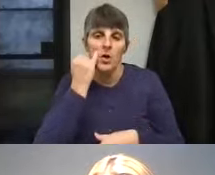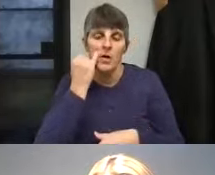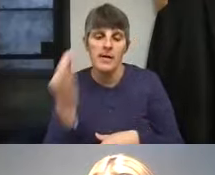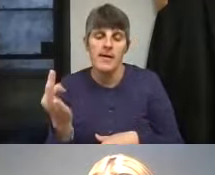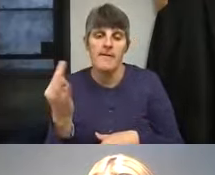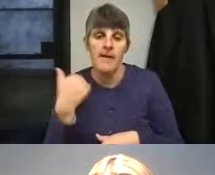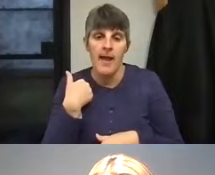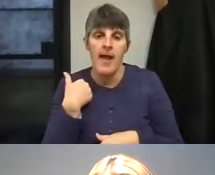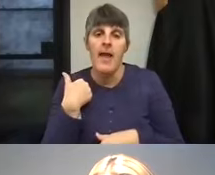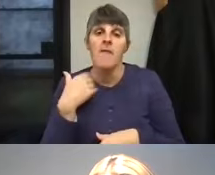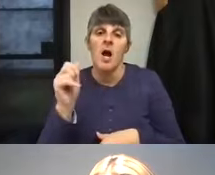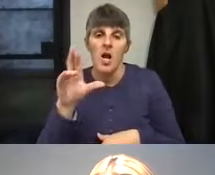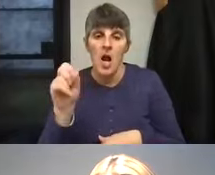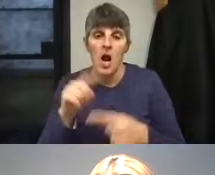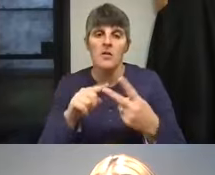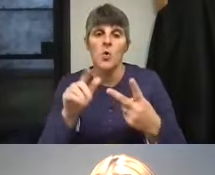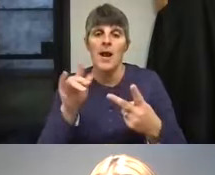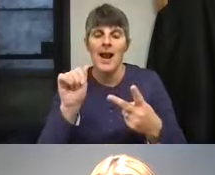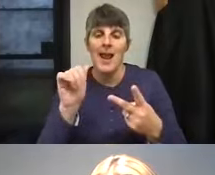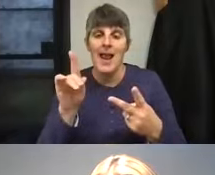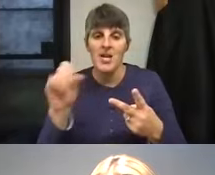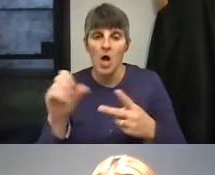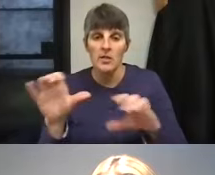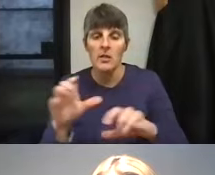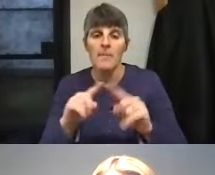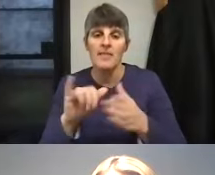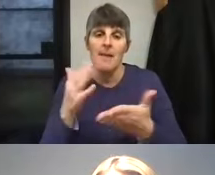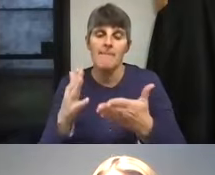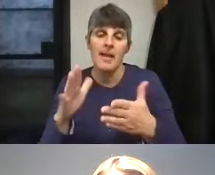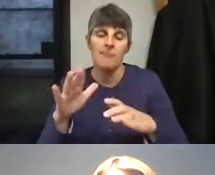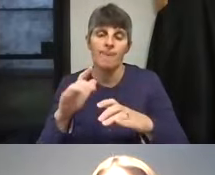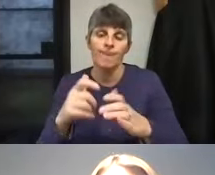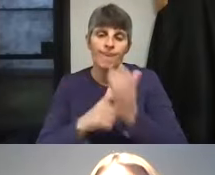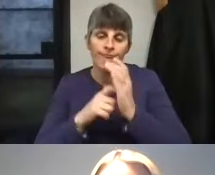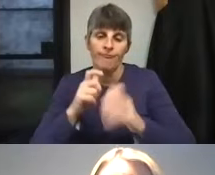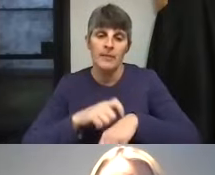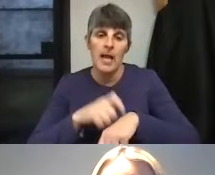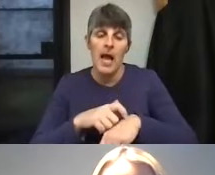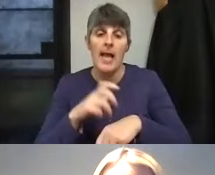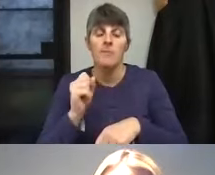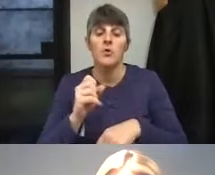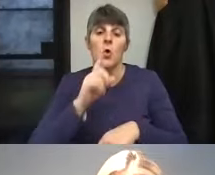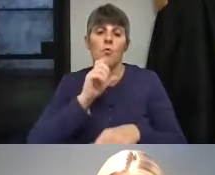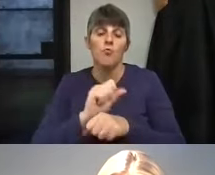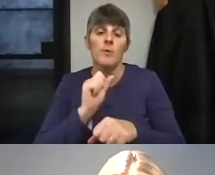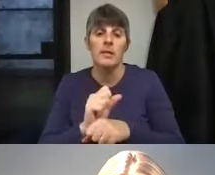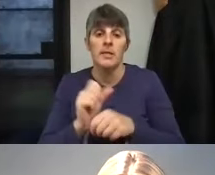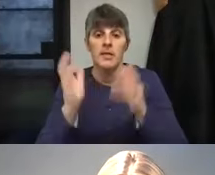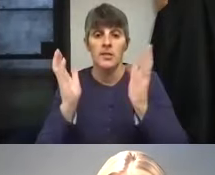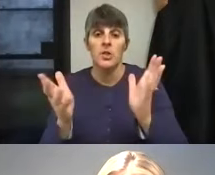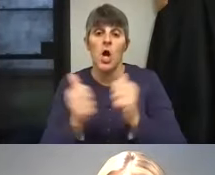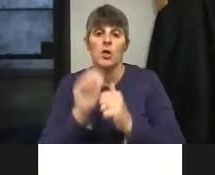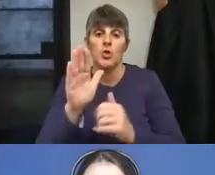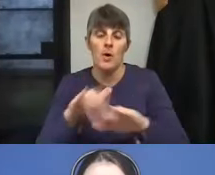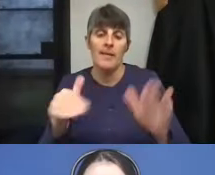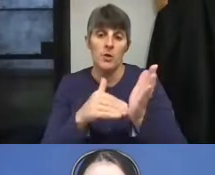is a CARS or an ADOS done, but that may take some time. So really, to talk to your pediatrician,